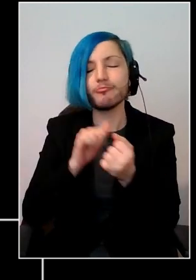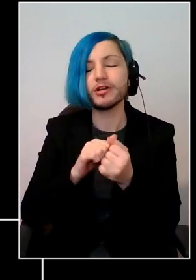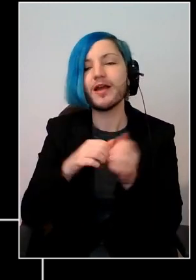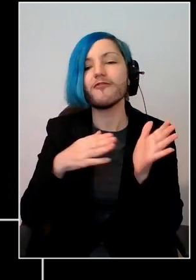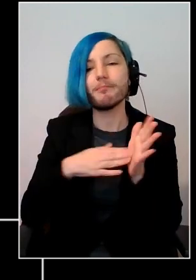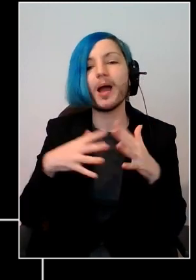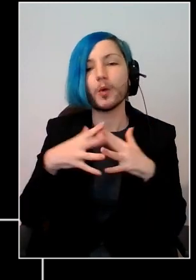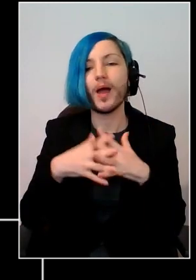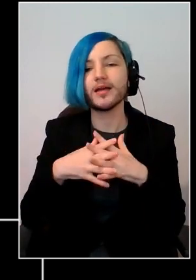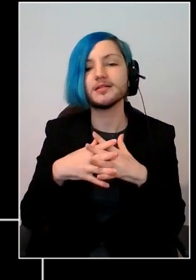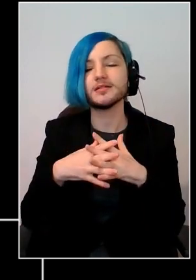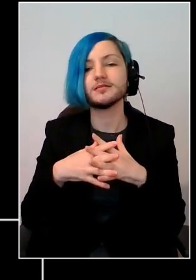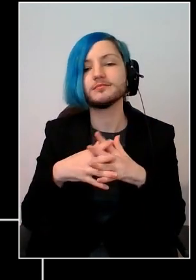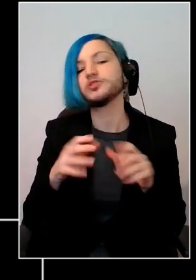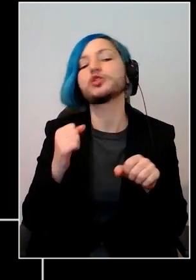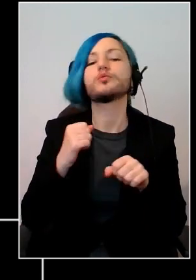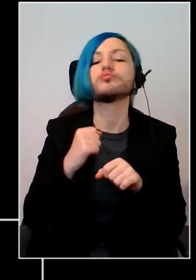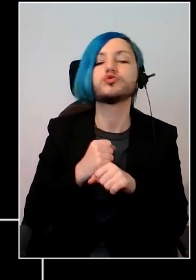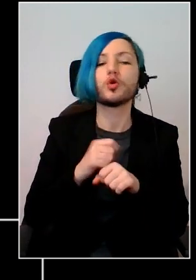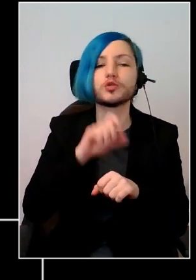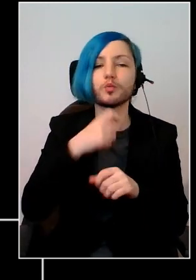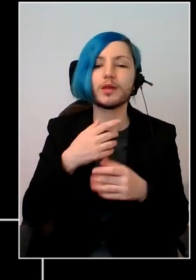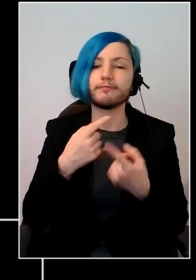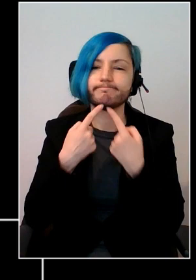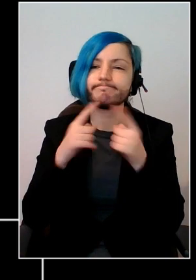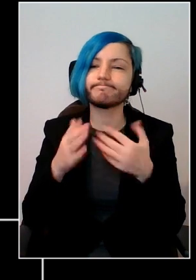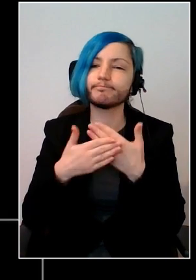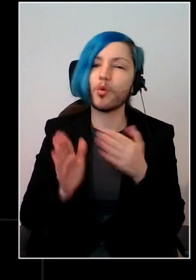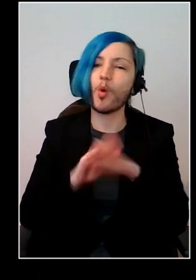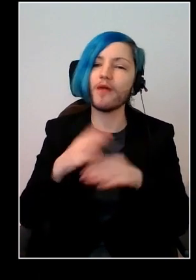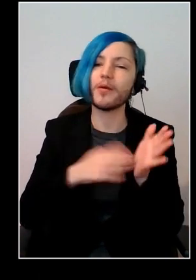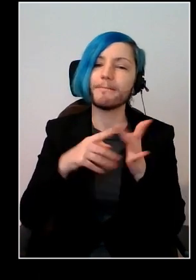more about Mike and this very, very special award.